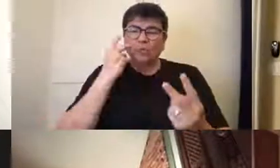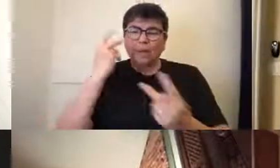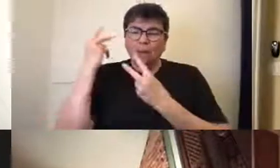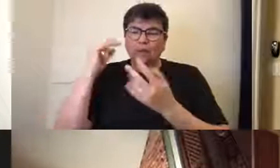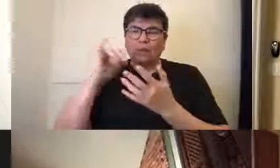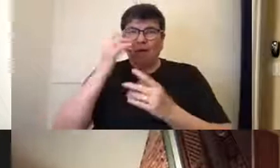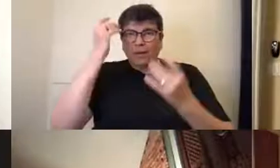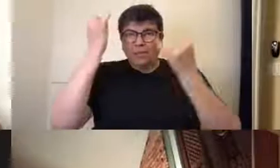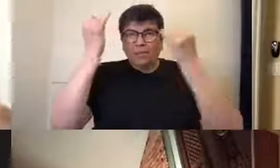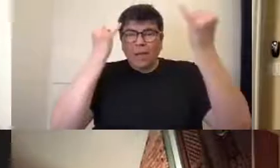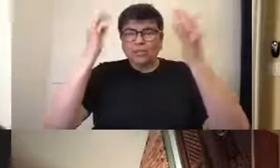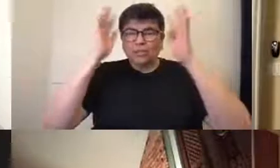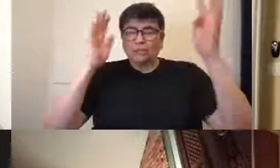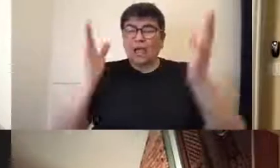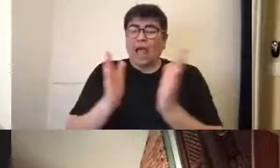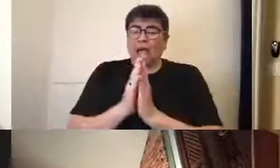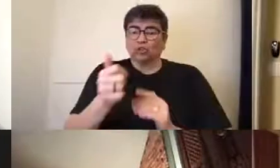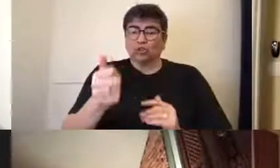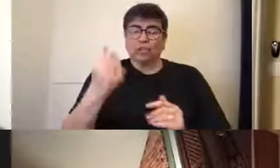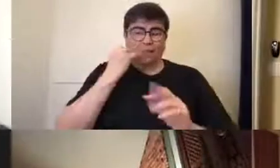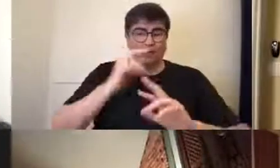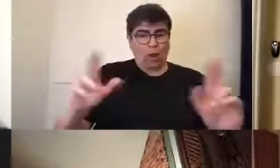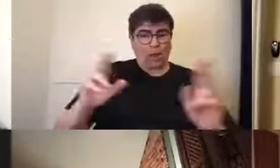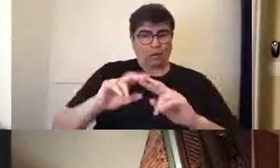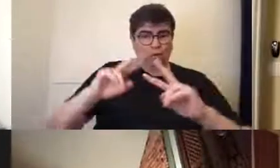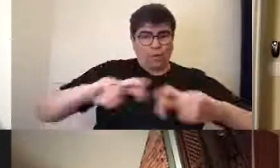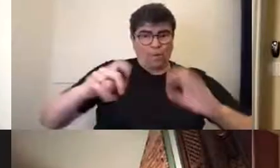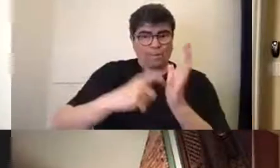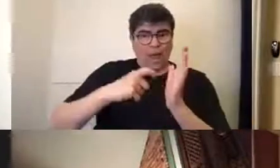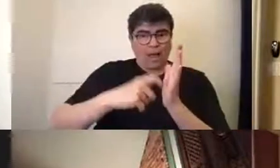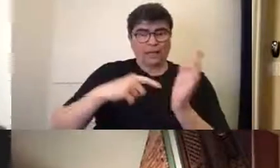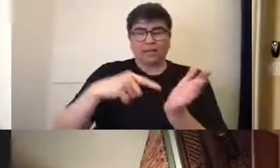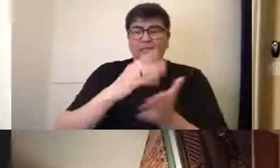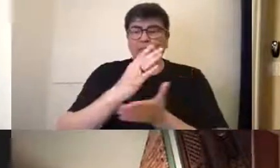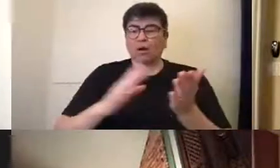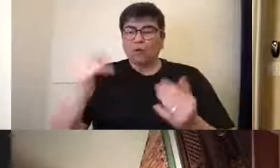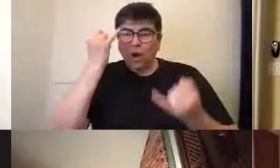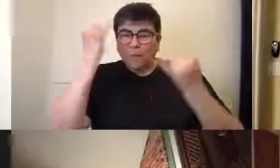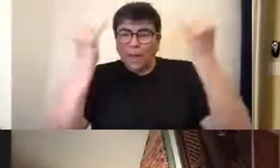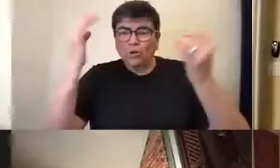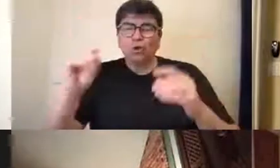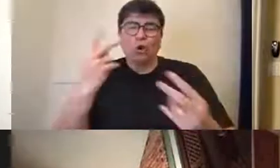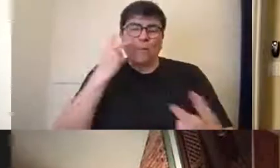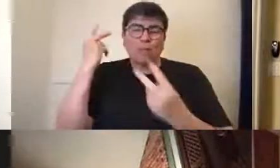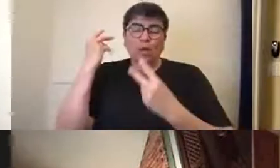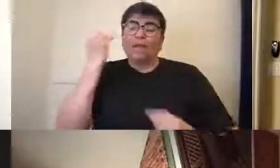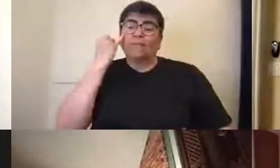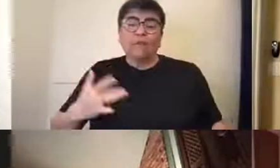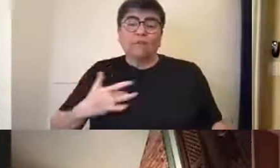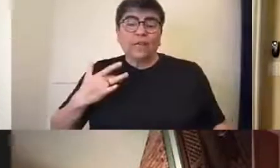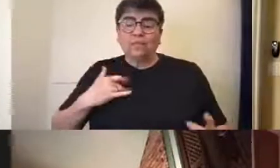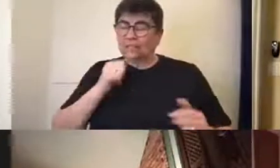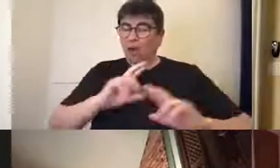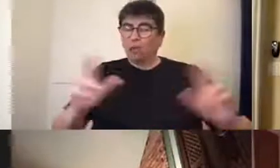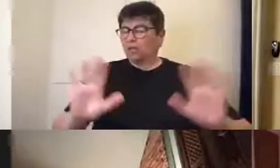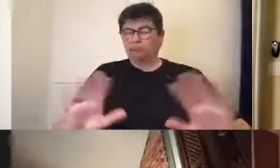imagination. Ask yourself if you are ready to mine this part of your imagination or this part of your memory. If you feel that you might not be ready,